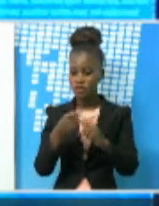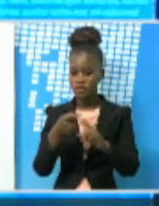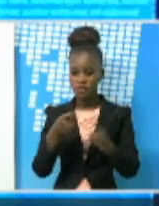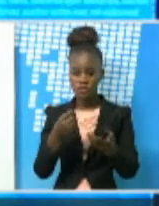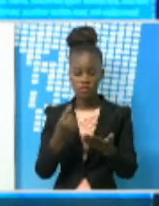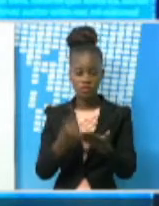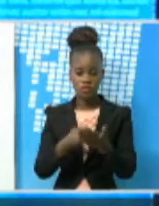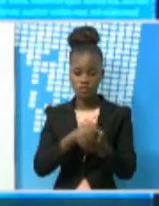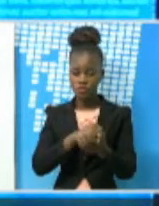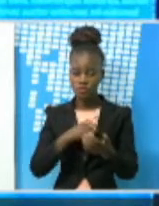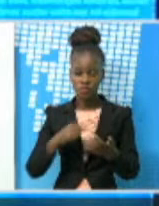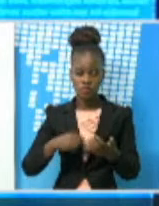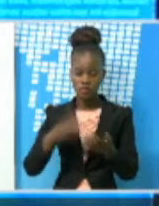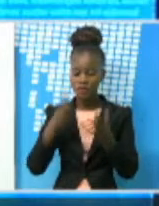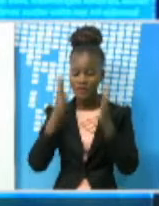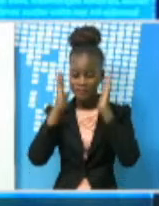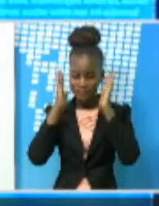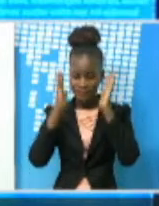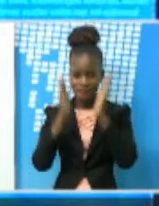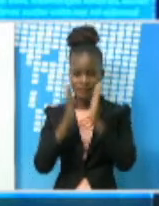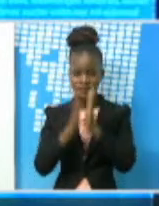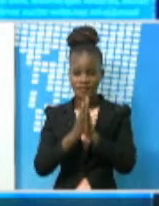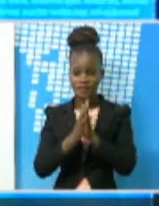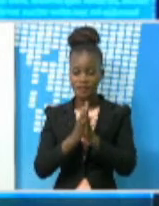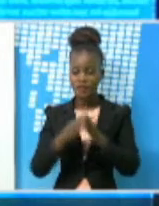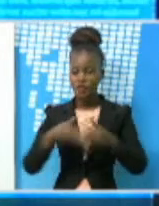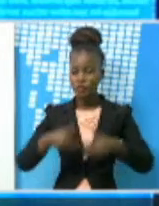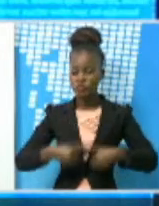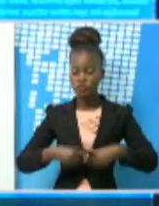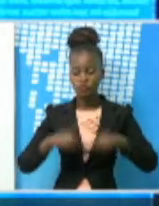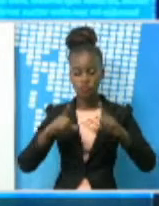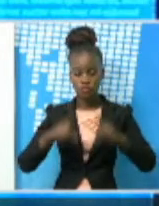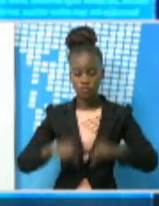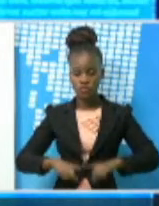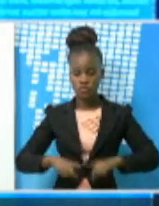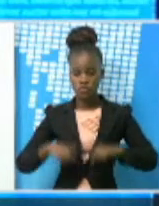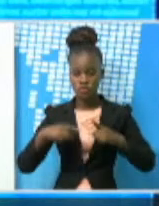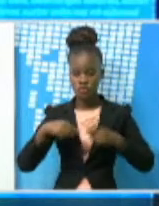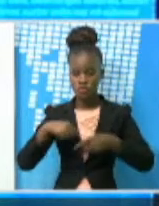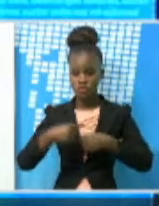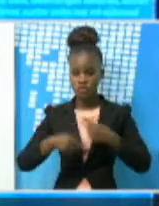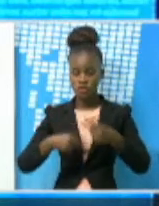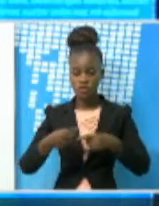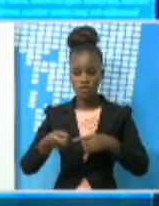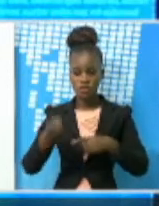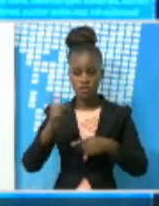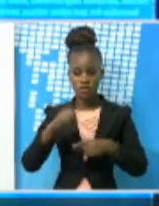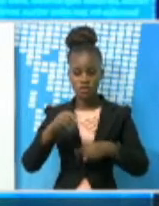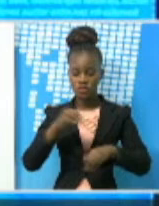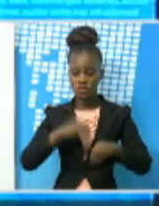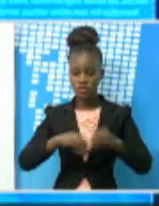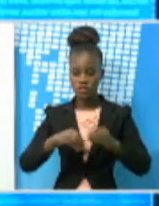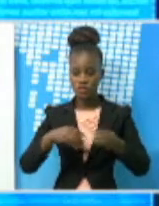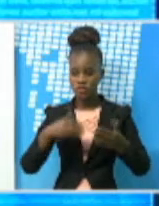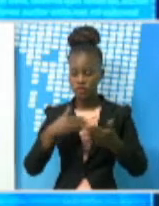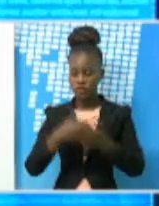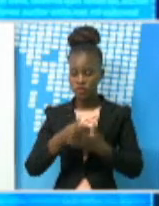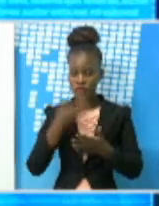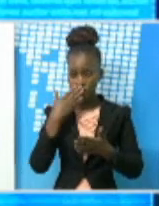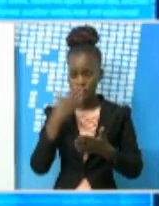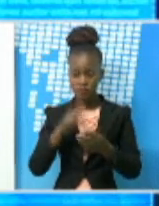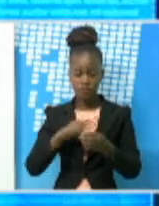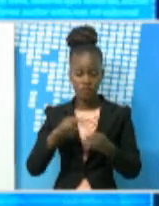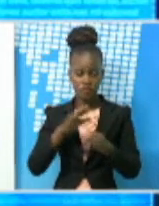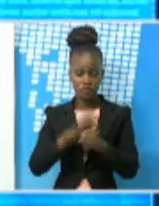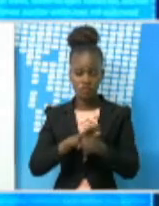Women Entrepreneurs Program and the Youth Livelihood Programs, have continued to disburse funds yet to support women and youth